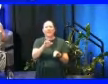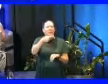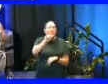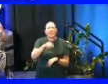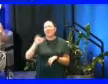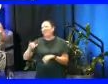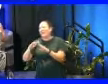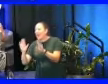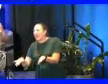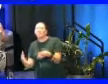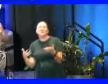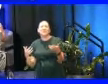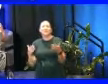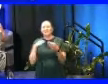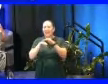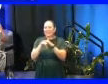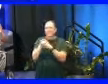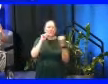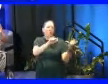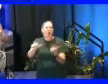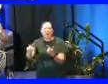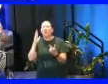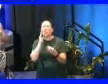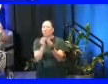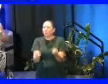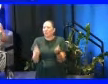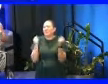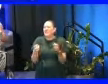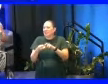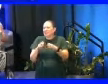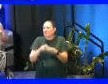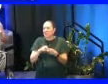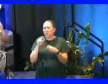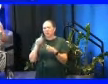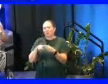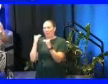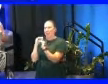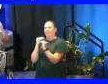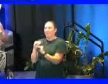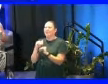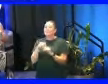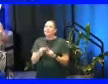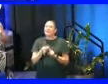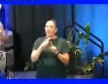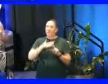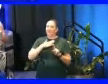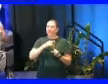True. And that would solve a lot of the issues that we have, especially in Philadelphia where I